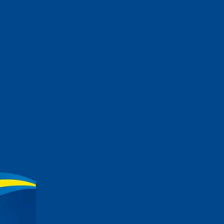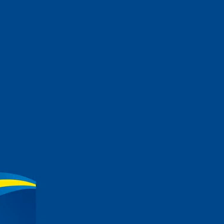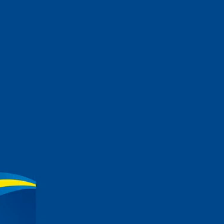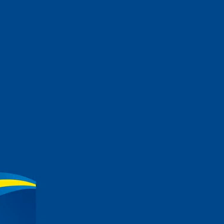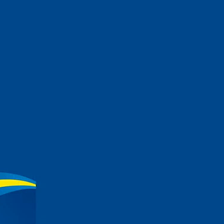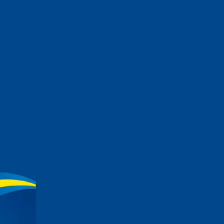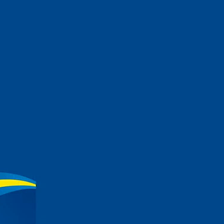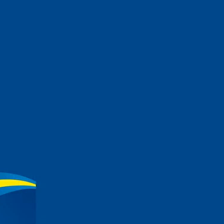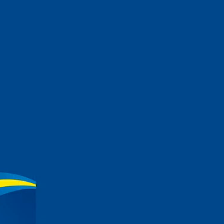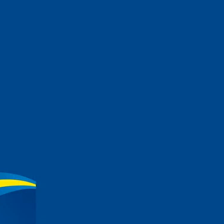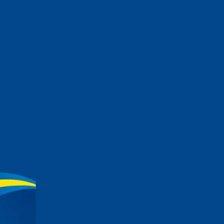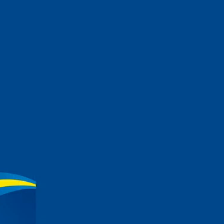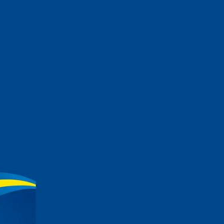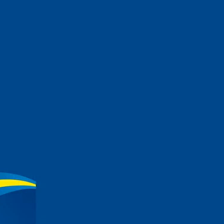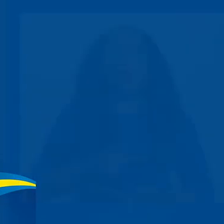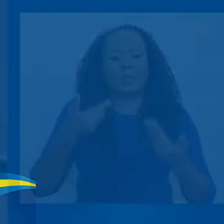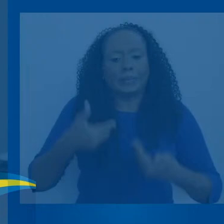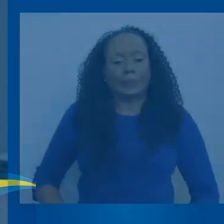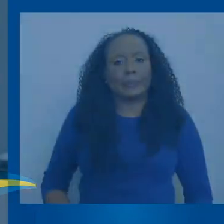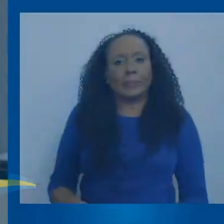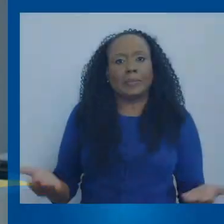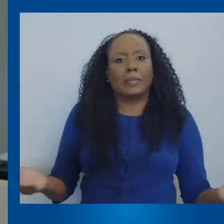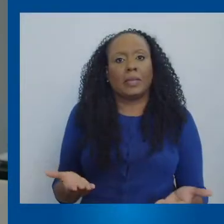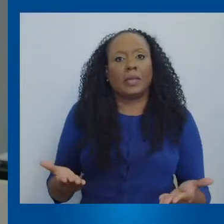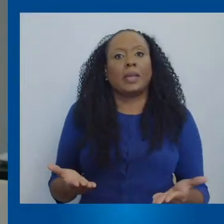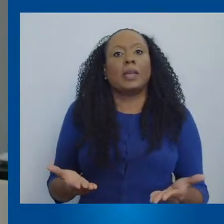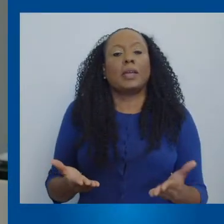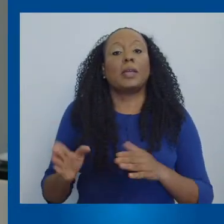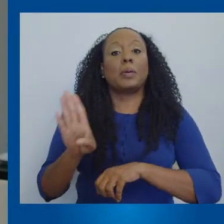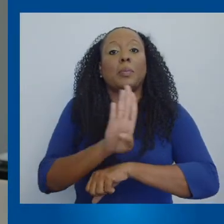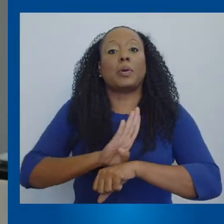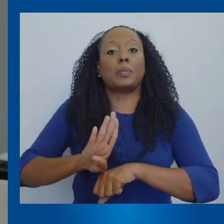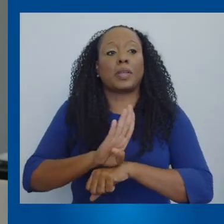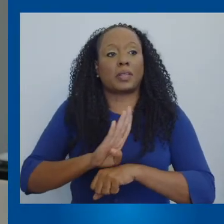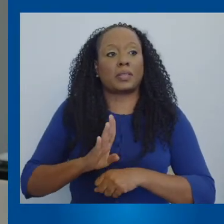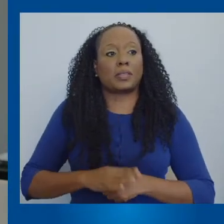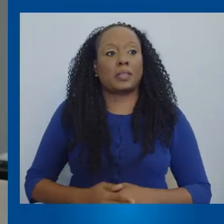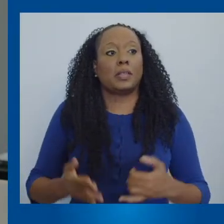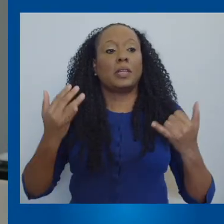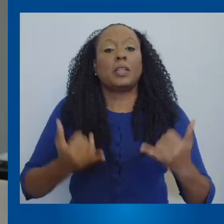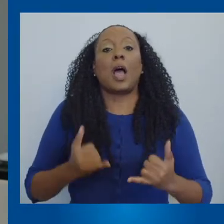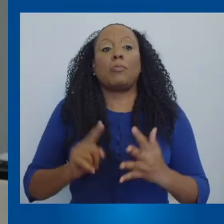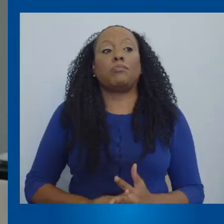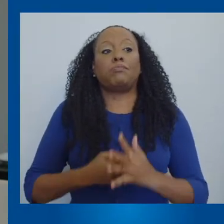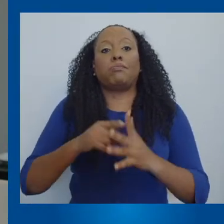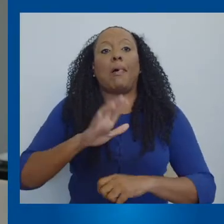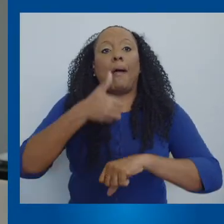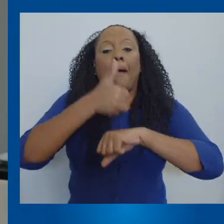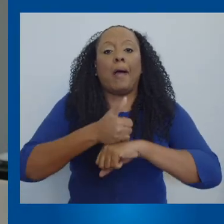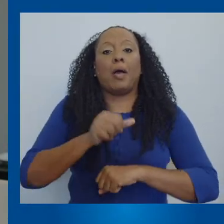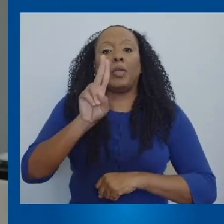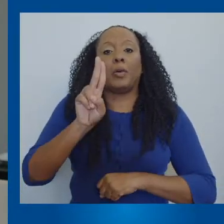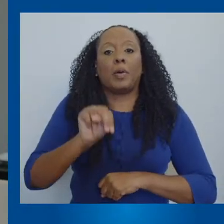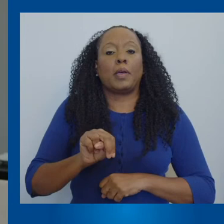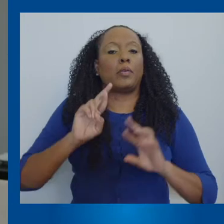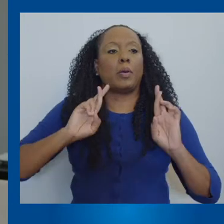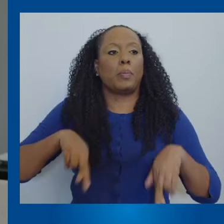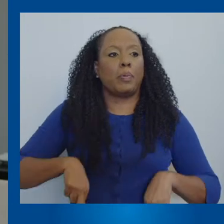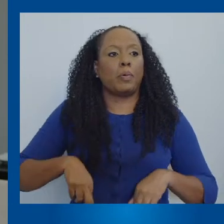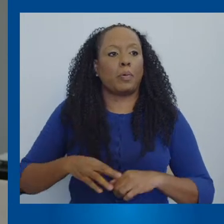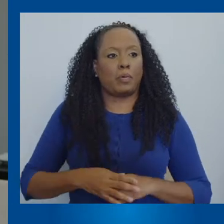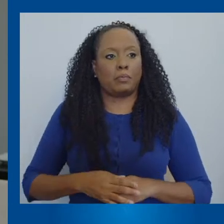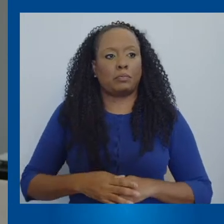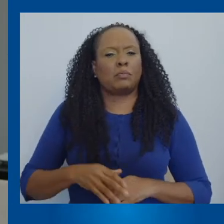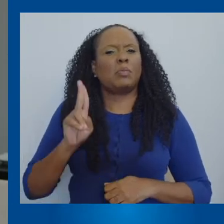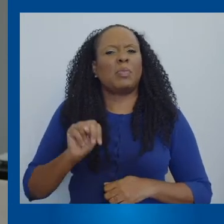from Bridgetown, Barbados. And welcome to this media briefing for the launch of the UN Environment Program report, Bracing for